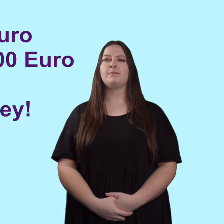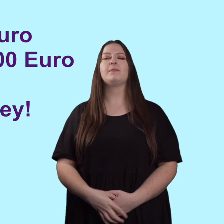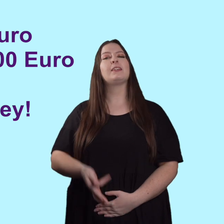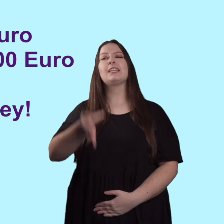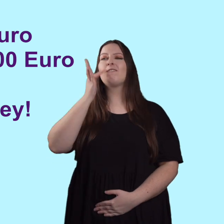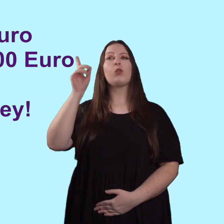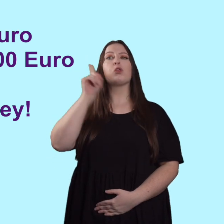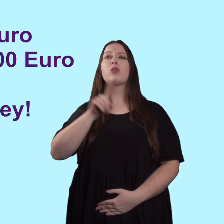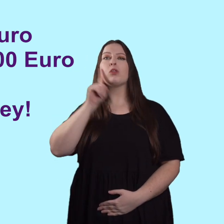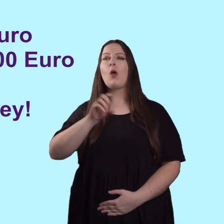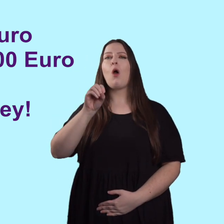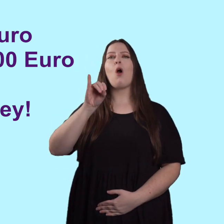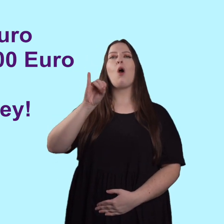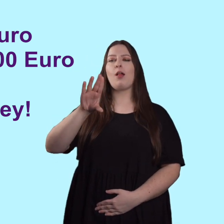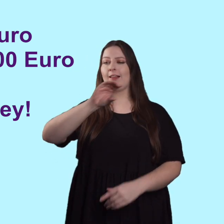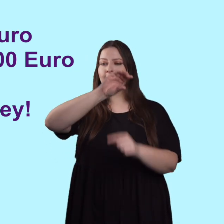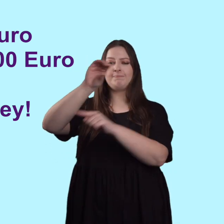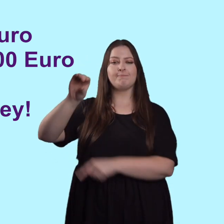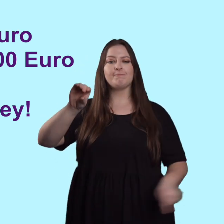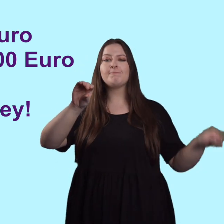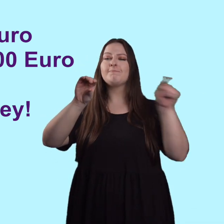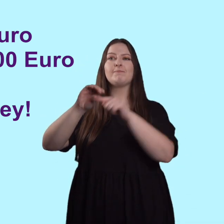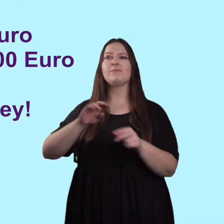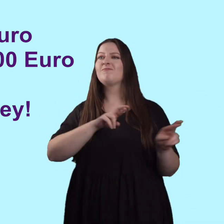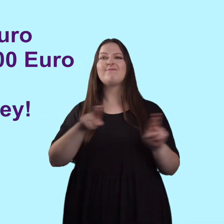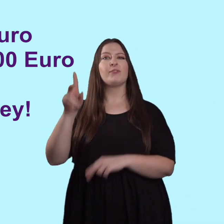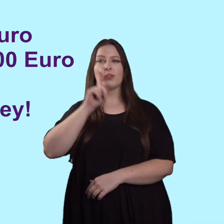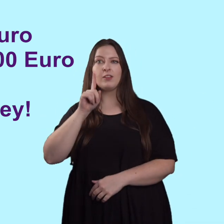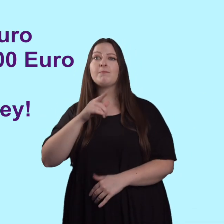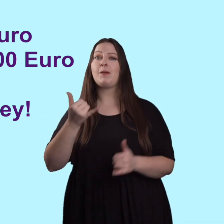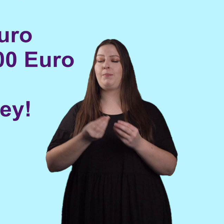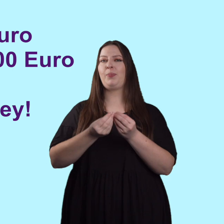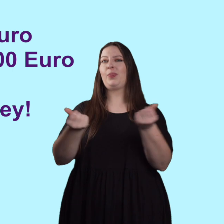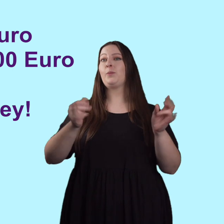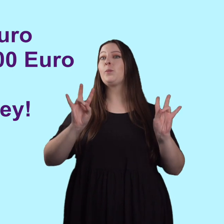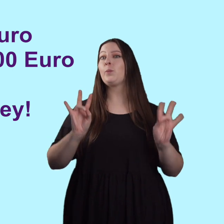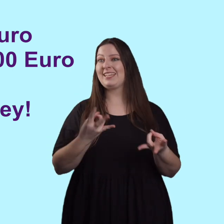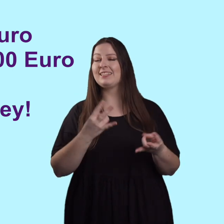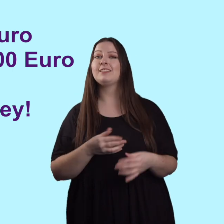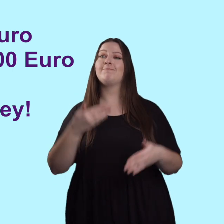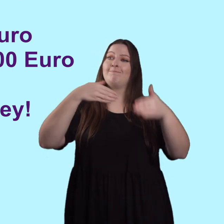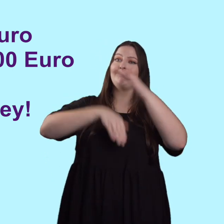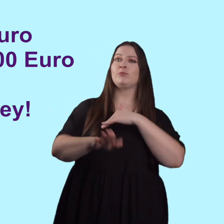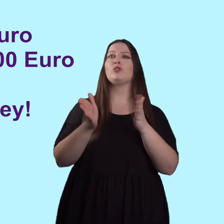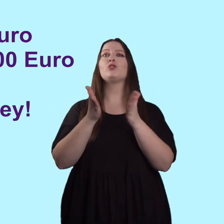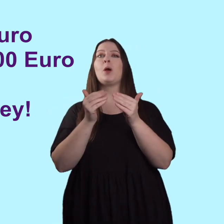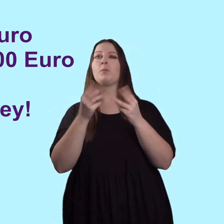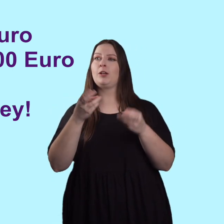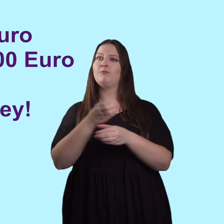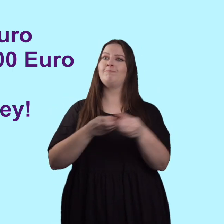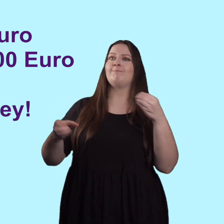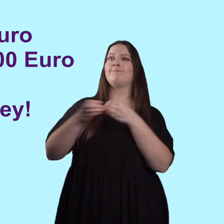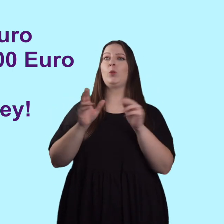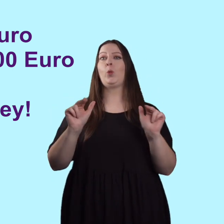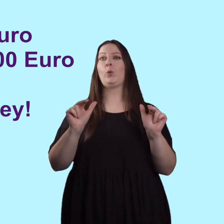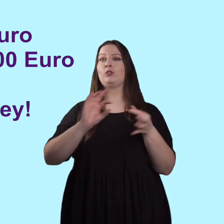If you never use oil, the chain and cogs will wear out more quickly. In a shop, it costs more than €20